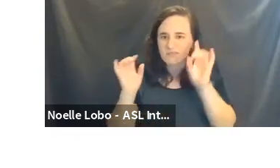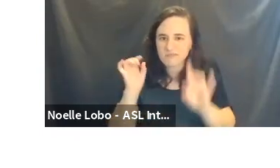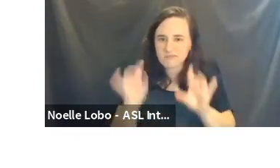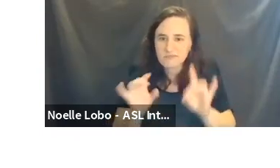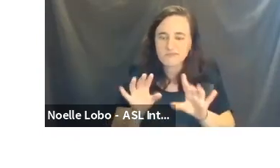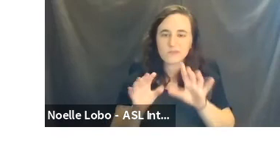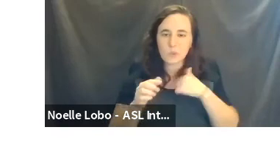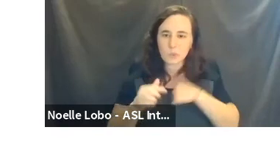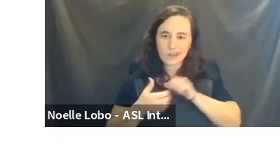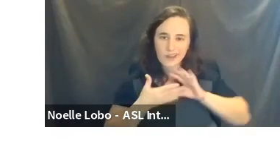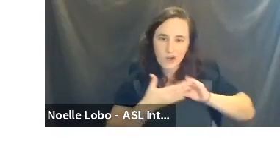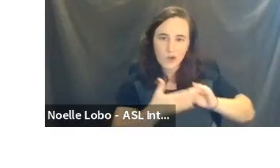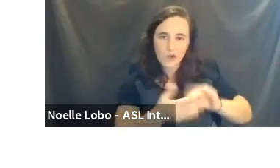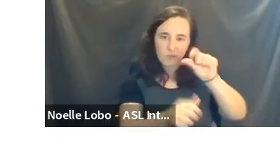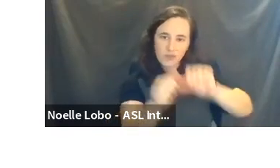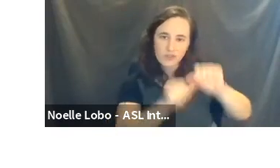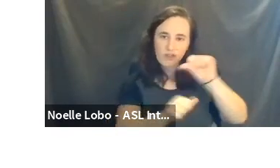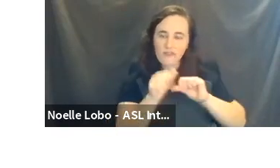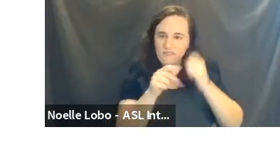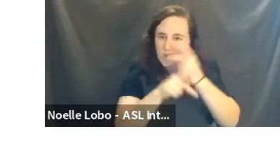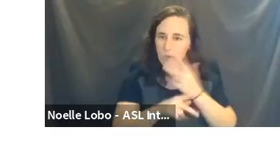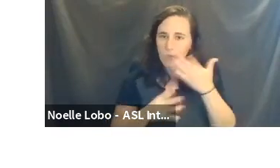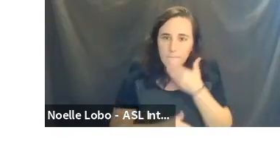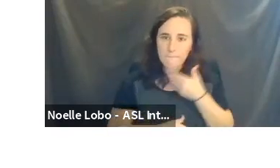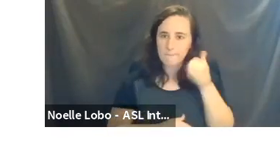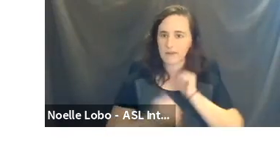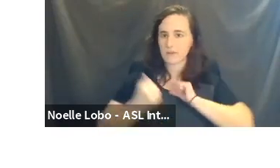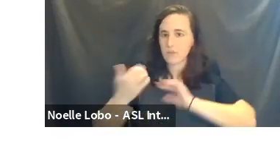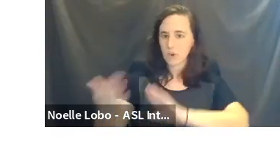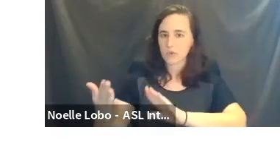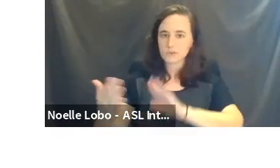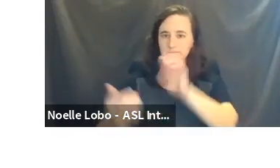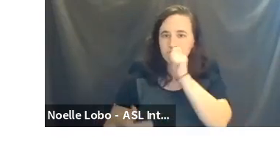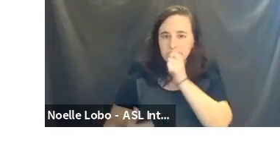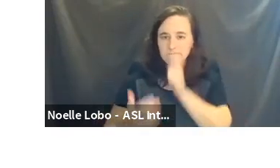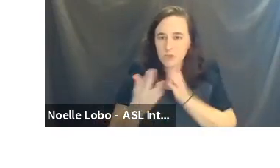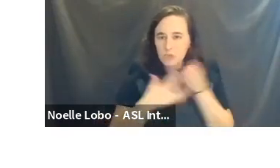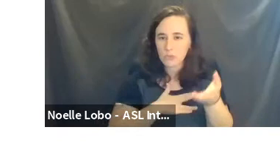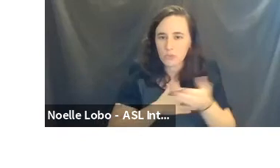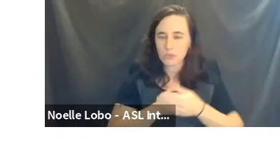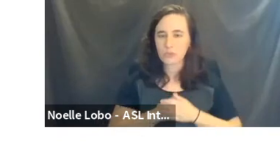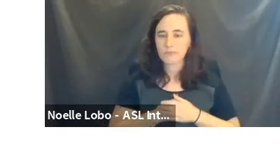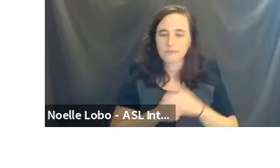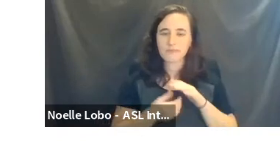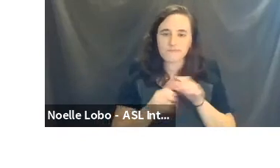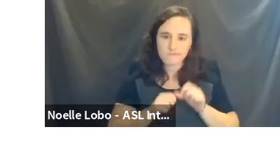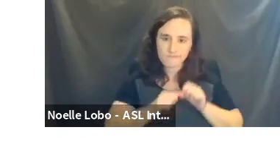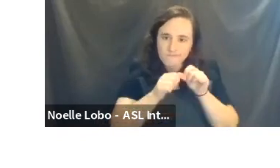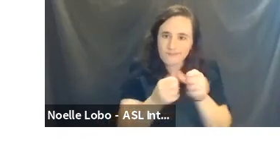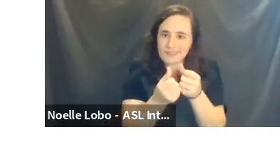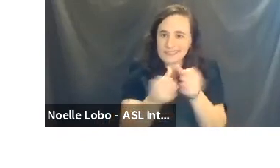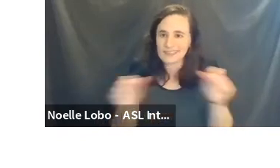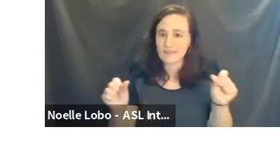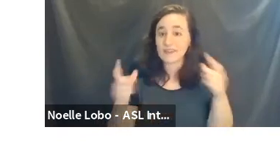each other best practices and do whatever we can to get through it and make it a safe and successful year for our